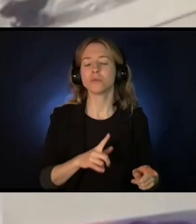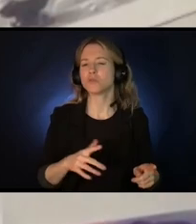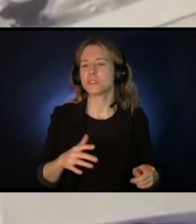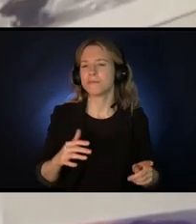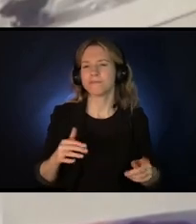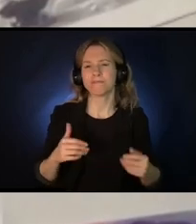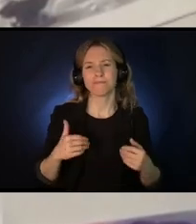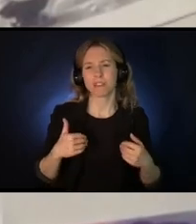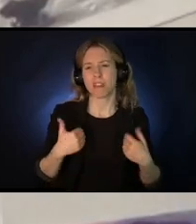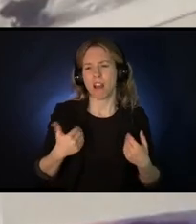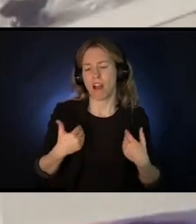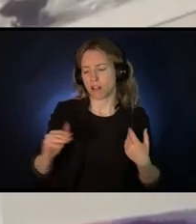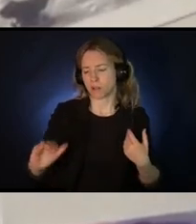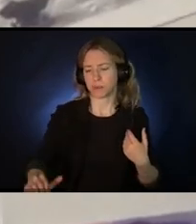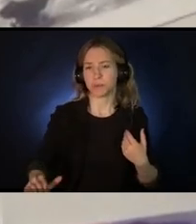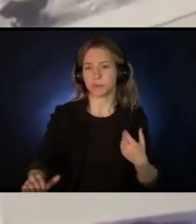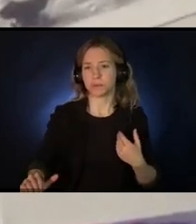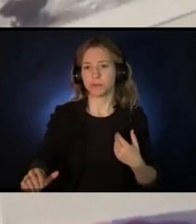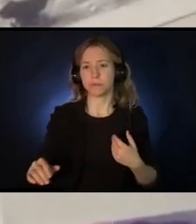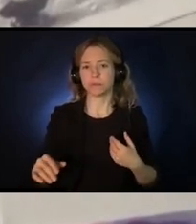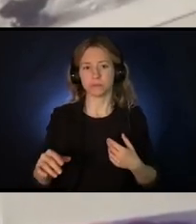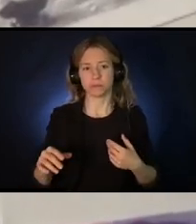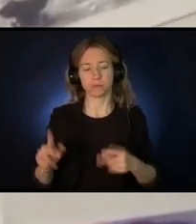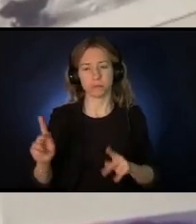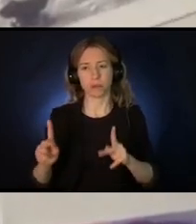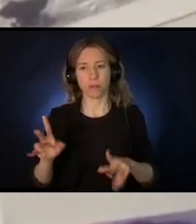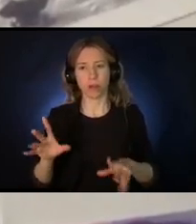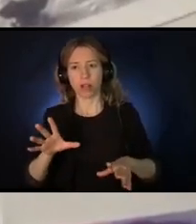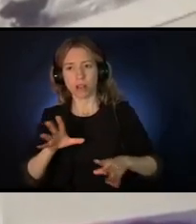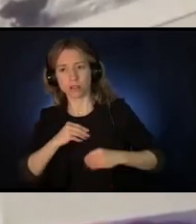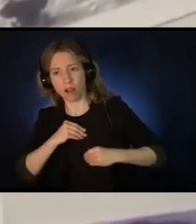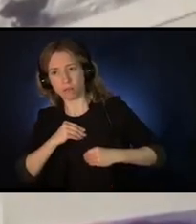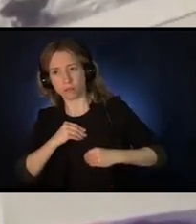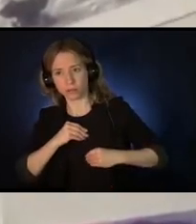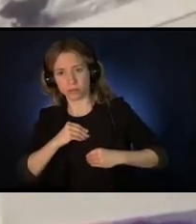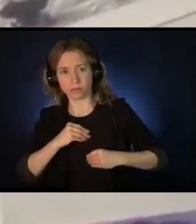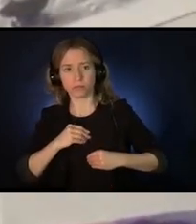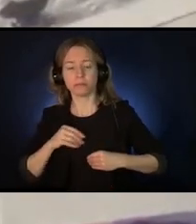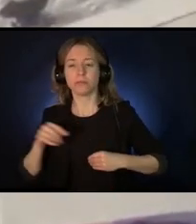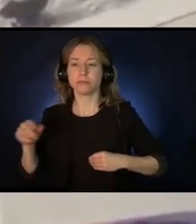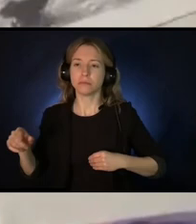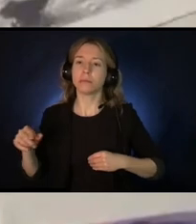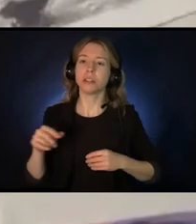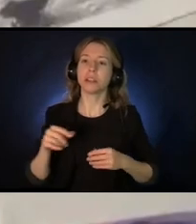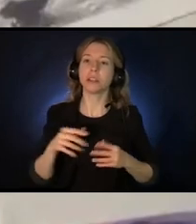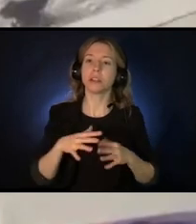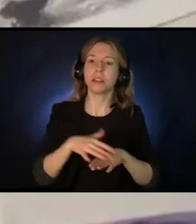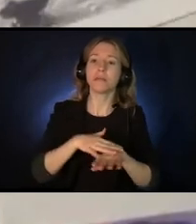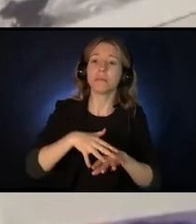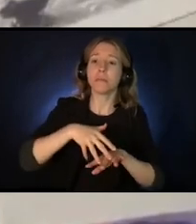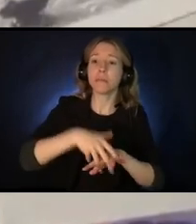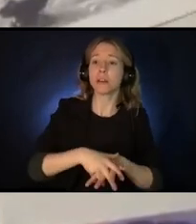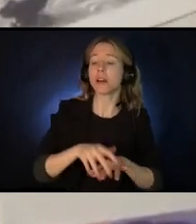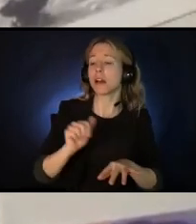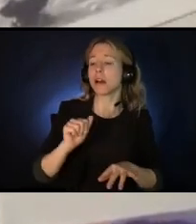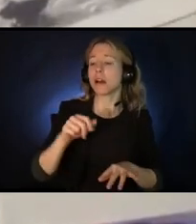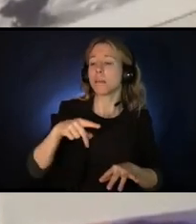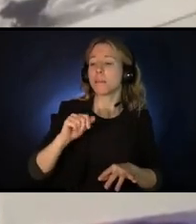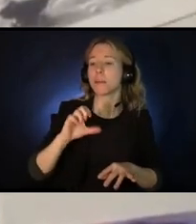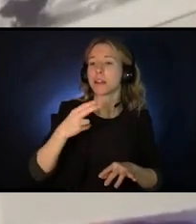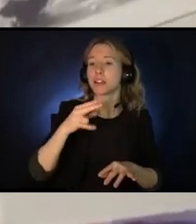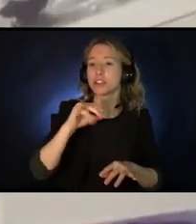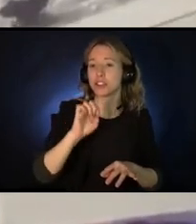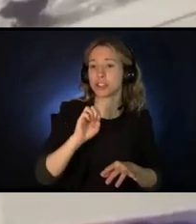and he's Apache. He was brought to New York and raised on Governor's Island, as a matter of fact, by a